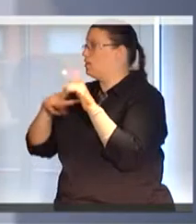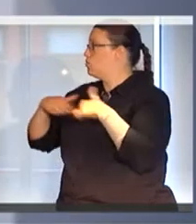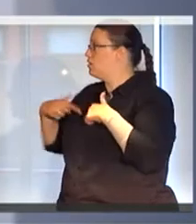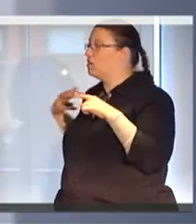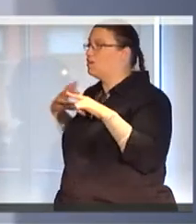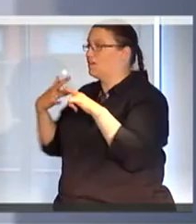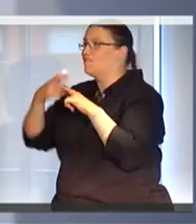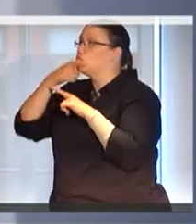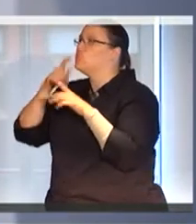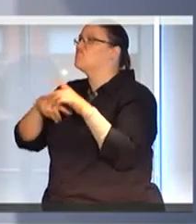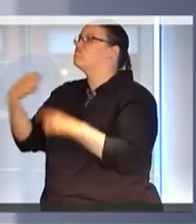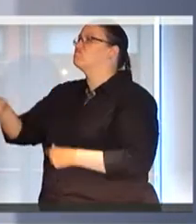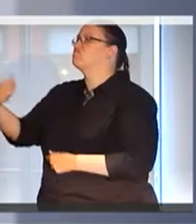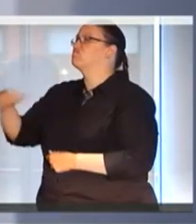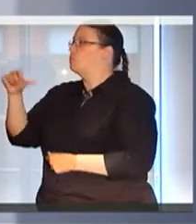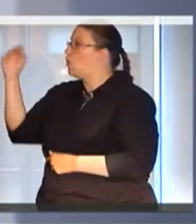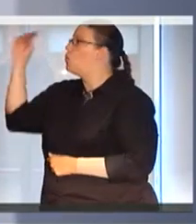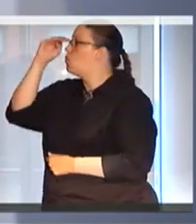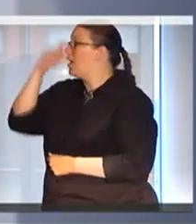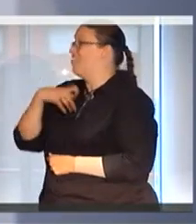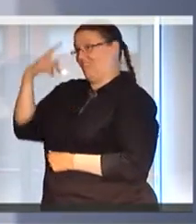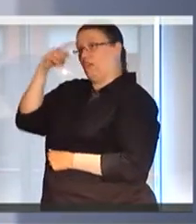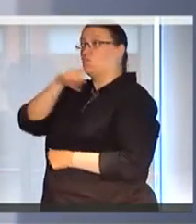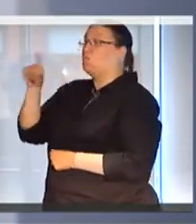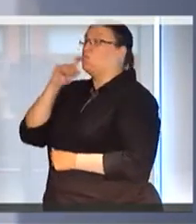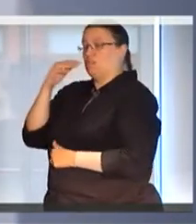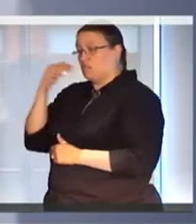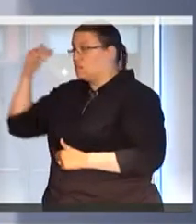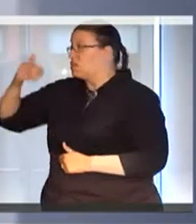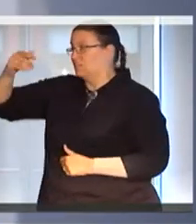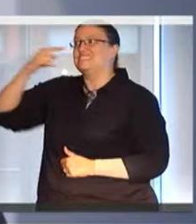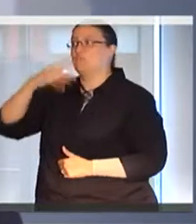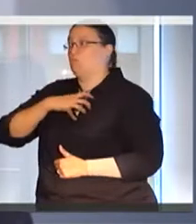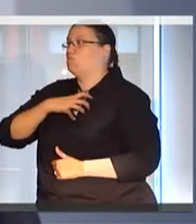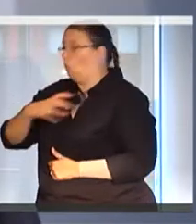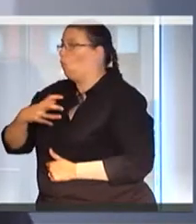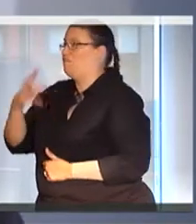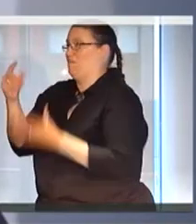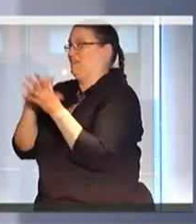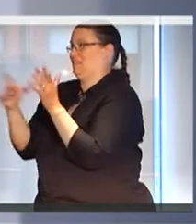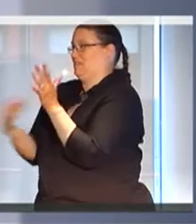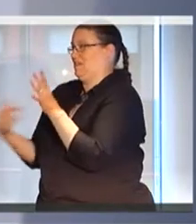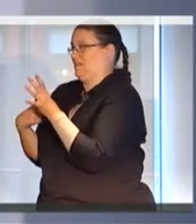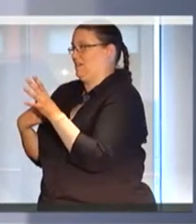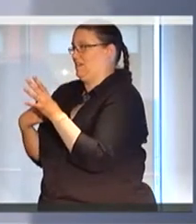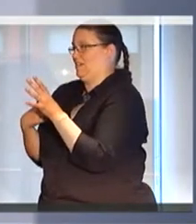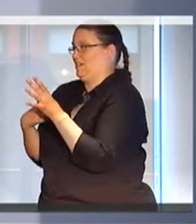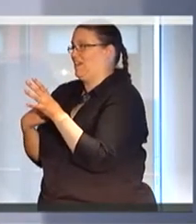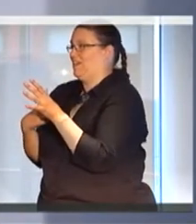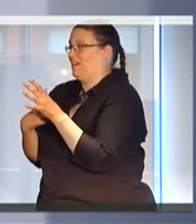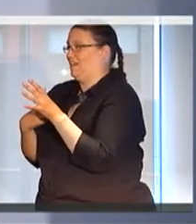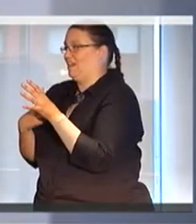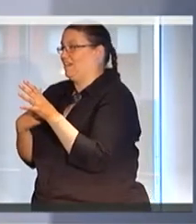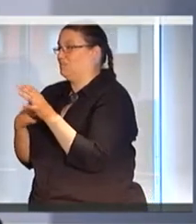you'll see far more of from the ACMA in what I'm suggesting sits behind that better ex ante